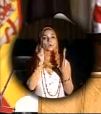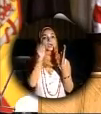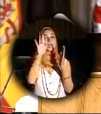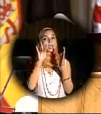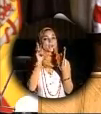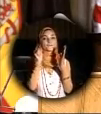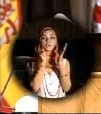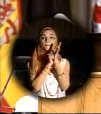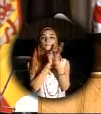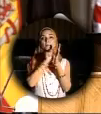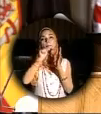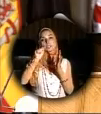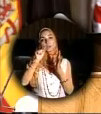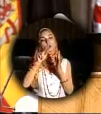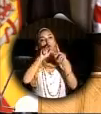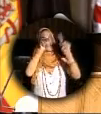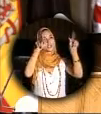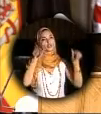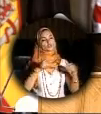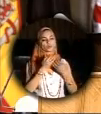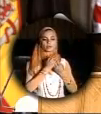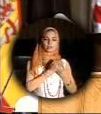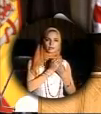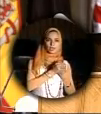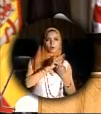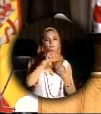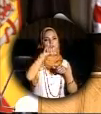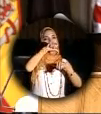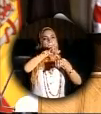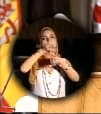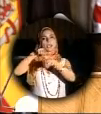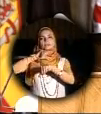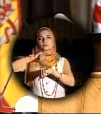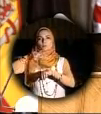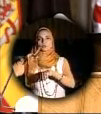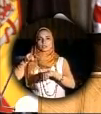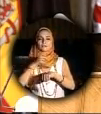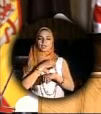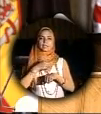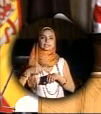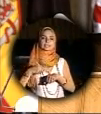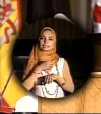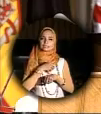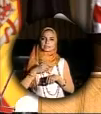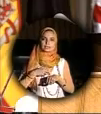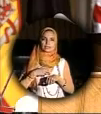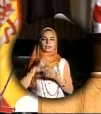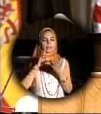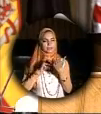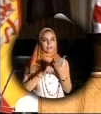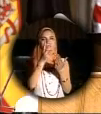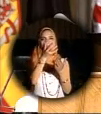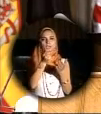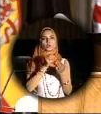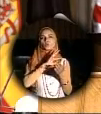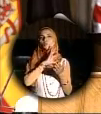centers, in clinics. They have to access to the technology as well. As well of in school, we have to